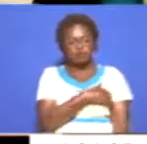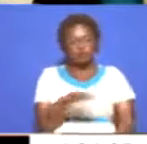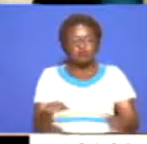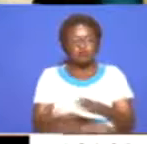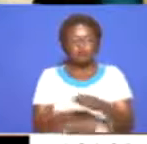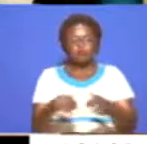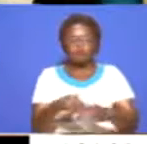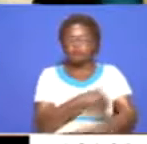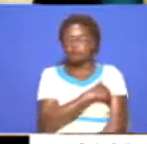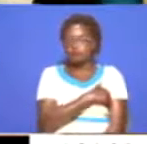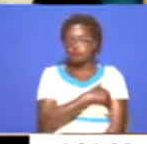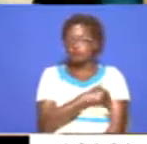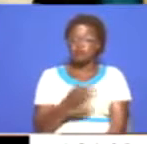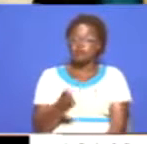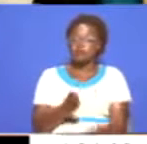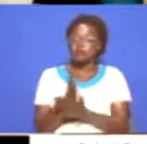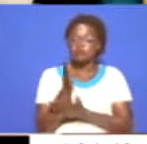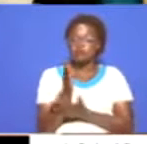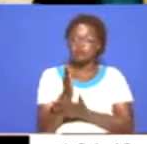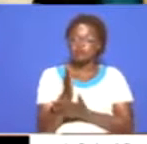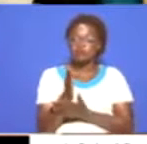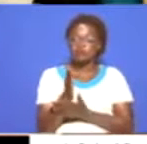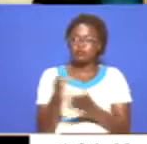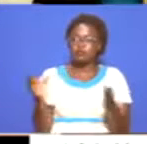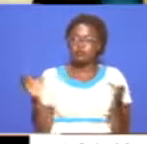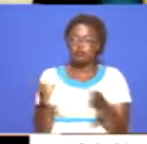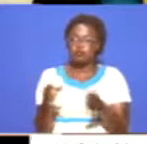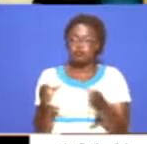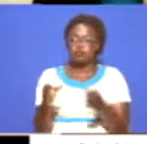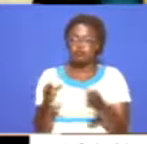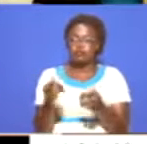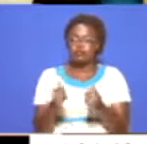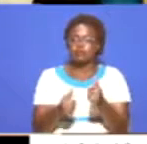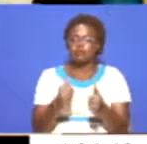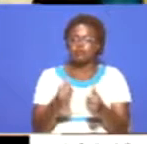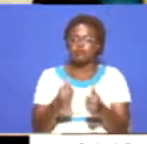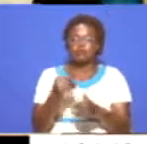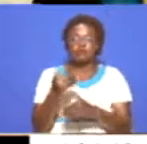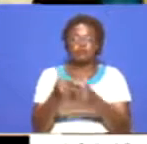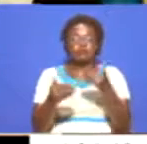to ensure that classrooms which are under construction